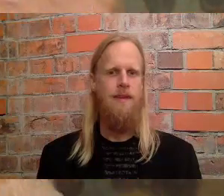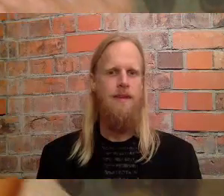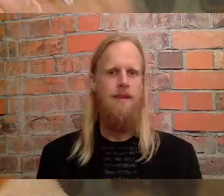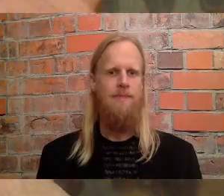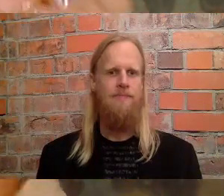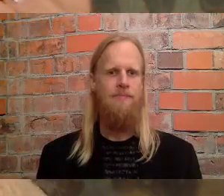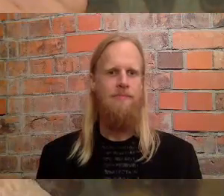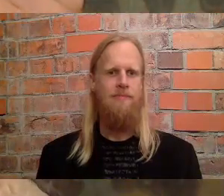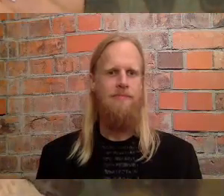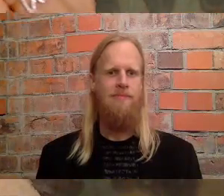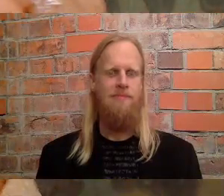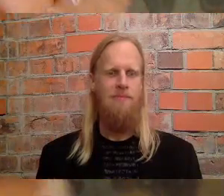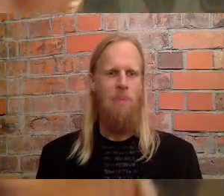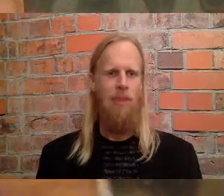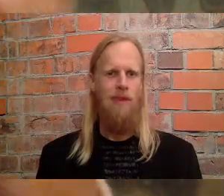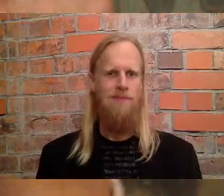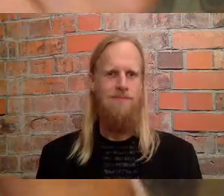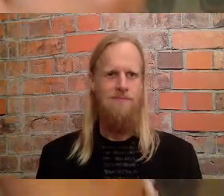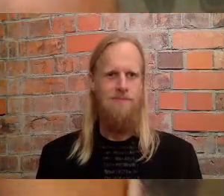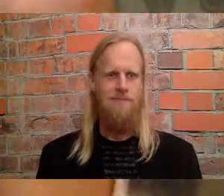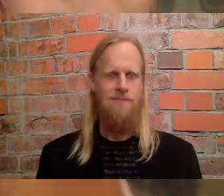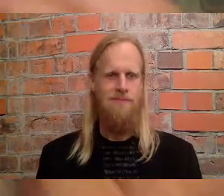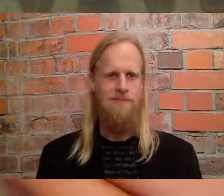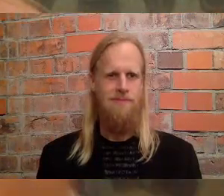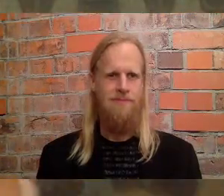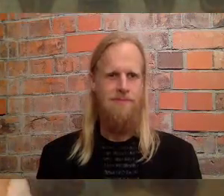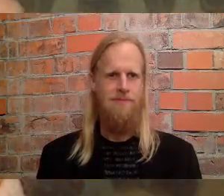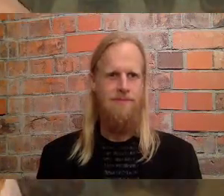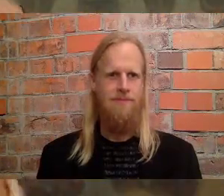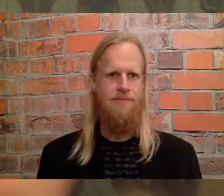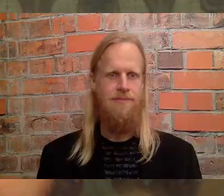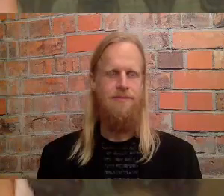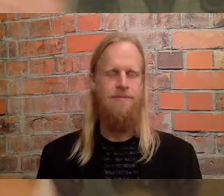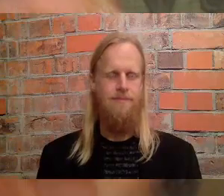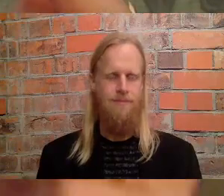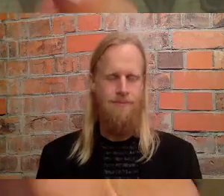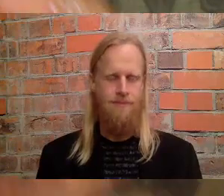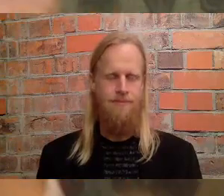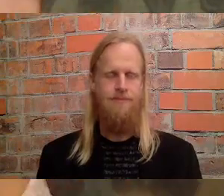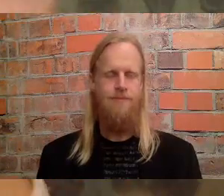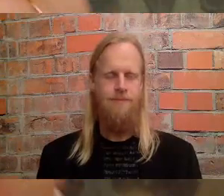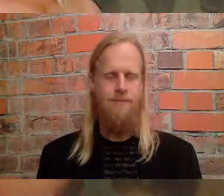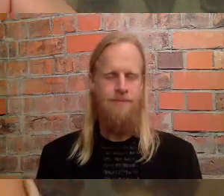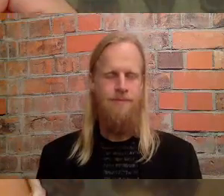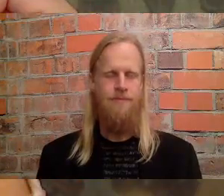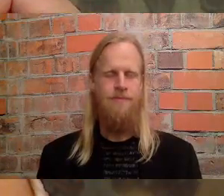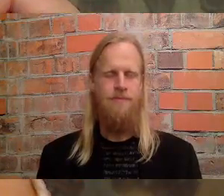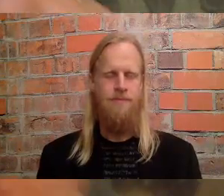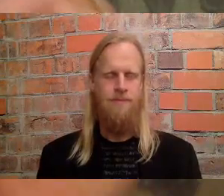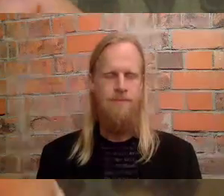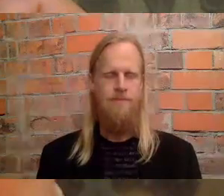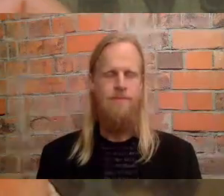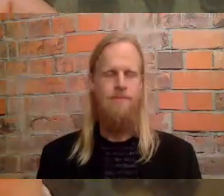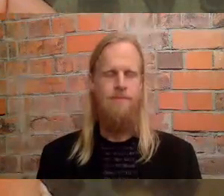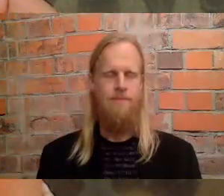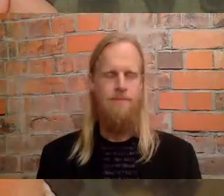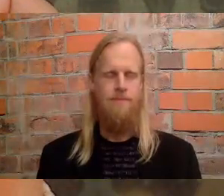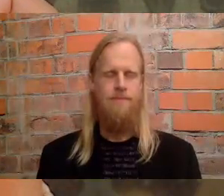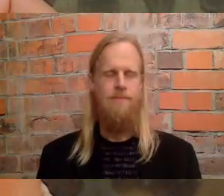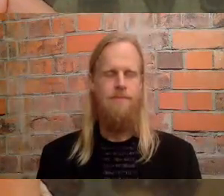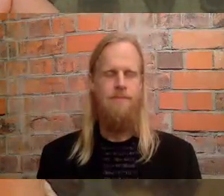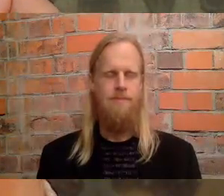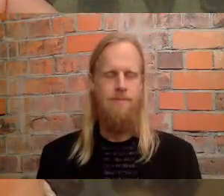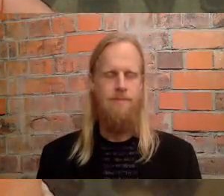decided to invent something or to step up and stand for what is true and right and real and important.